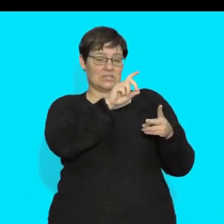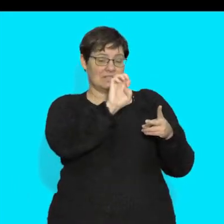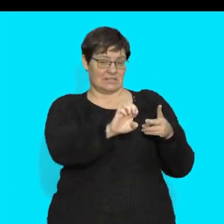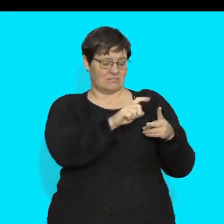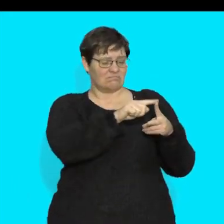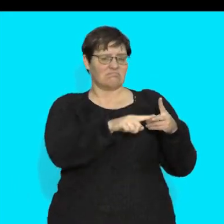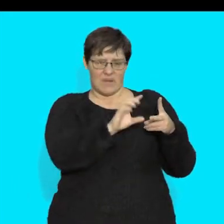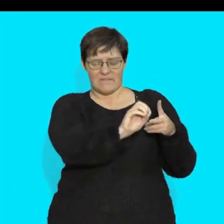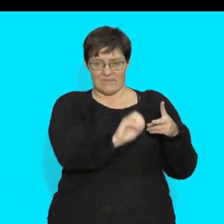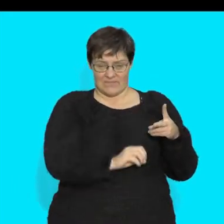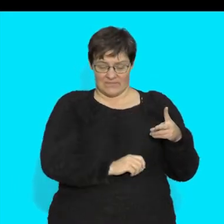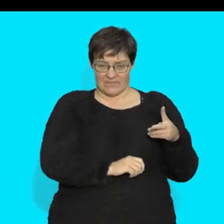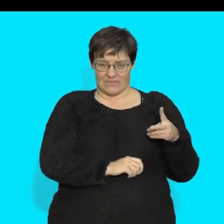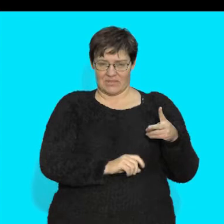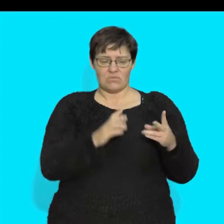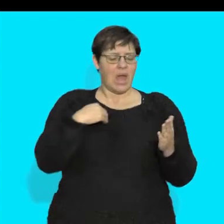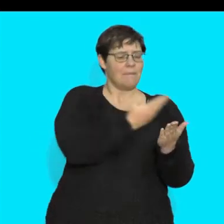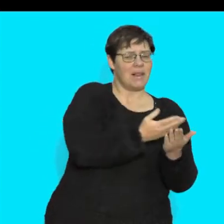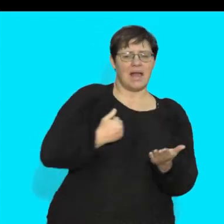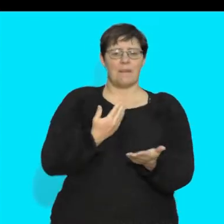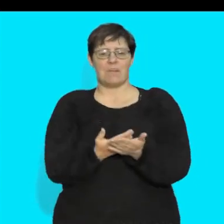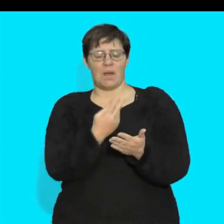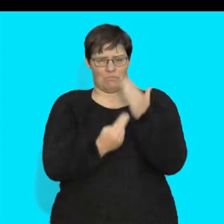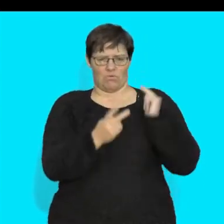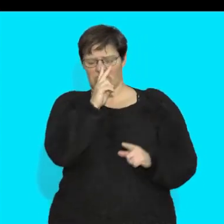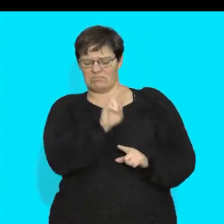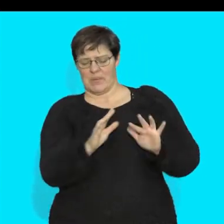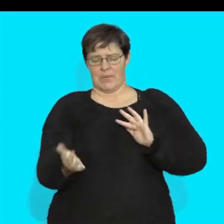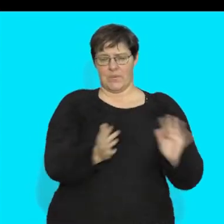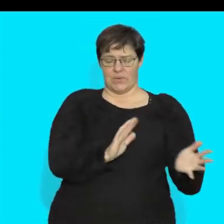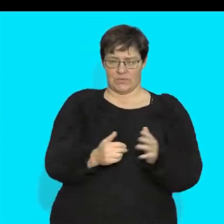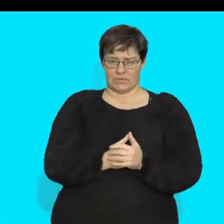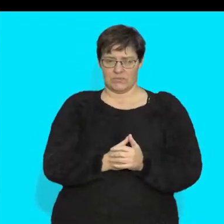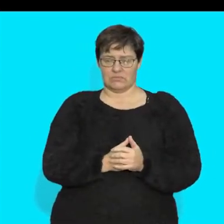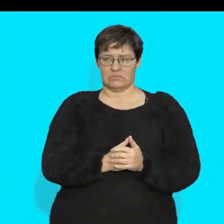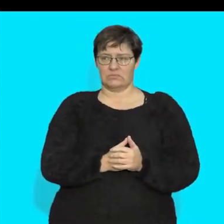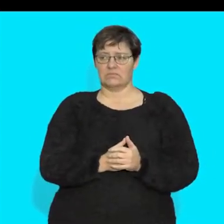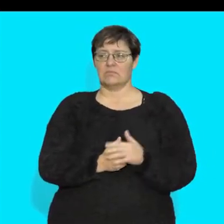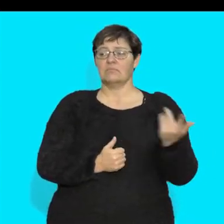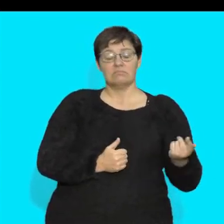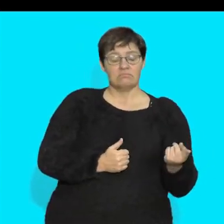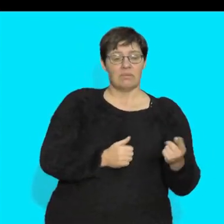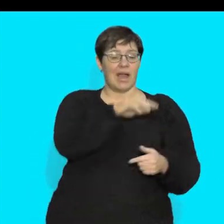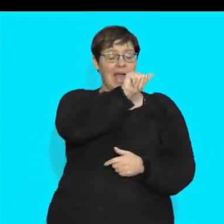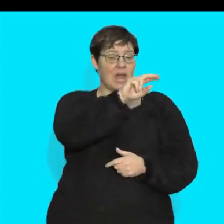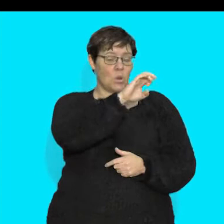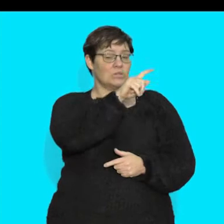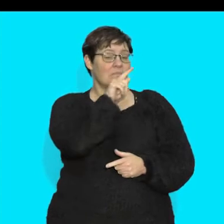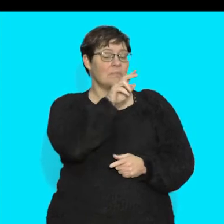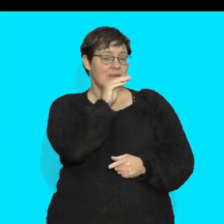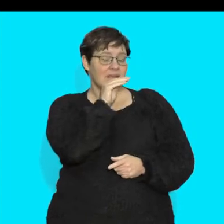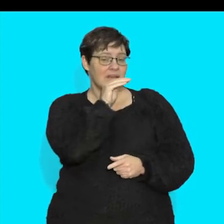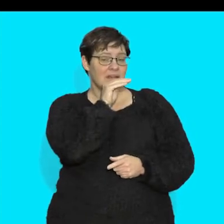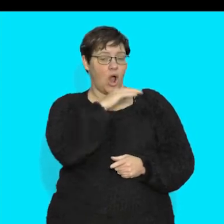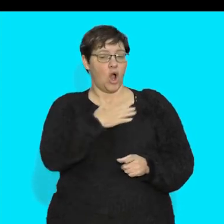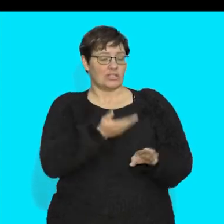looking at the applications of that. But just to remind you, the way we tell the anode is that's where